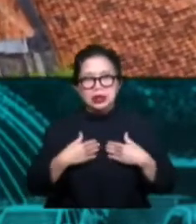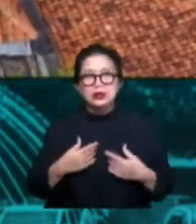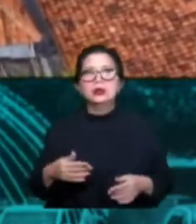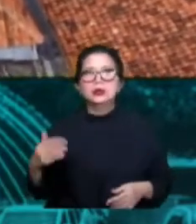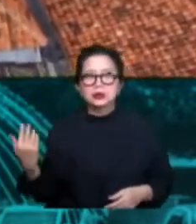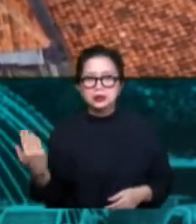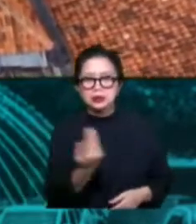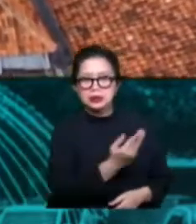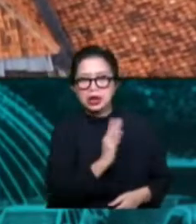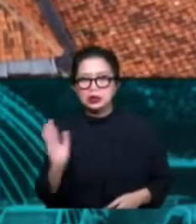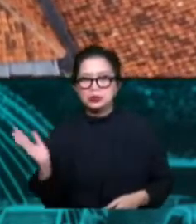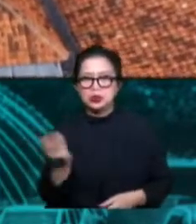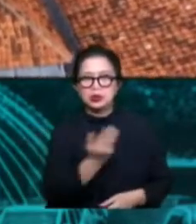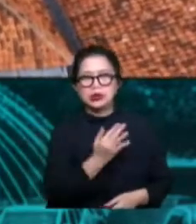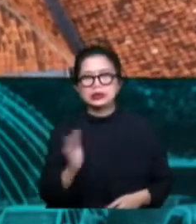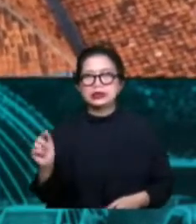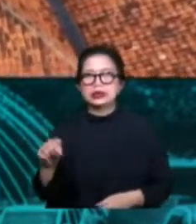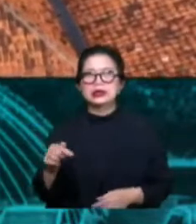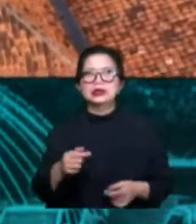problem because